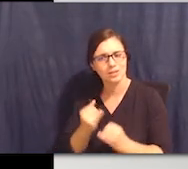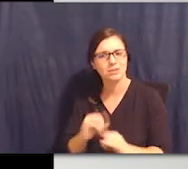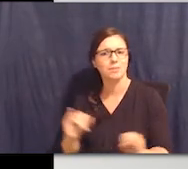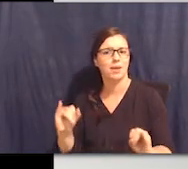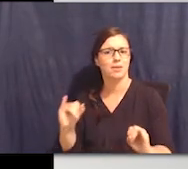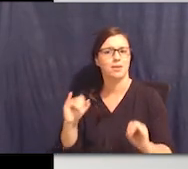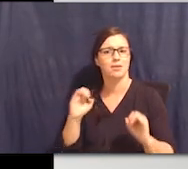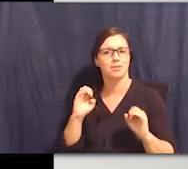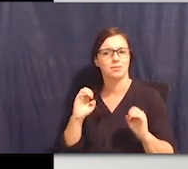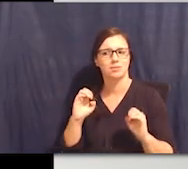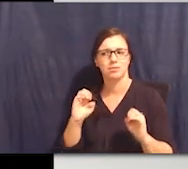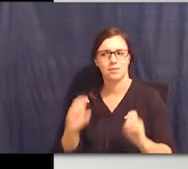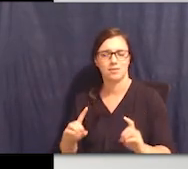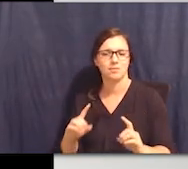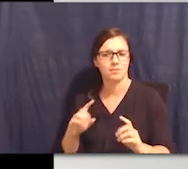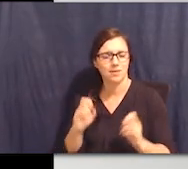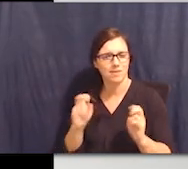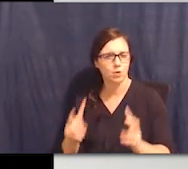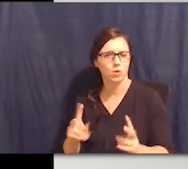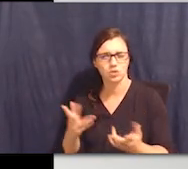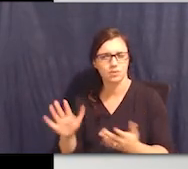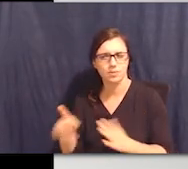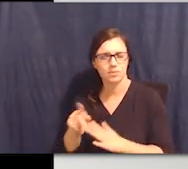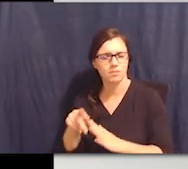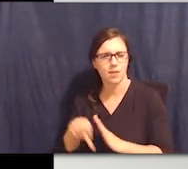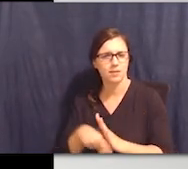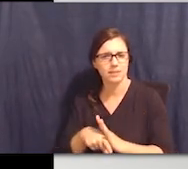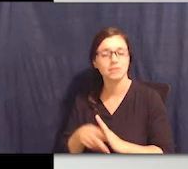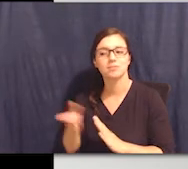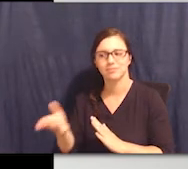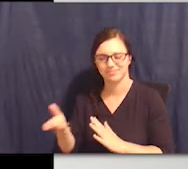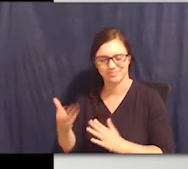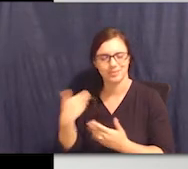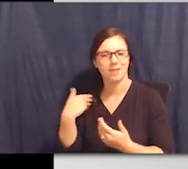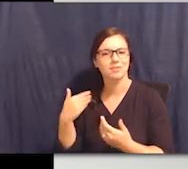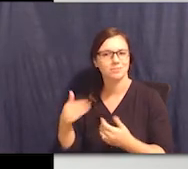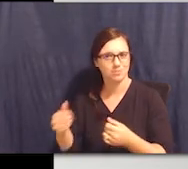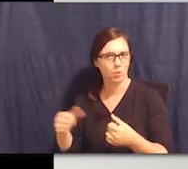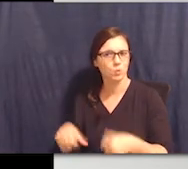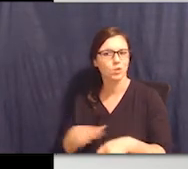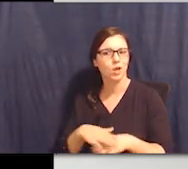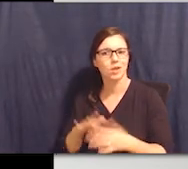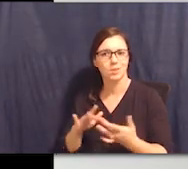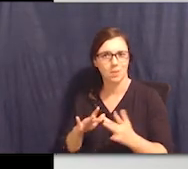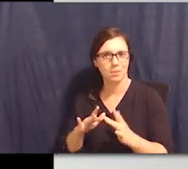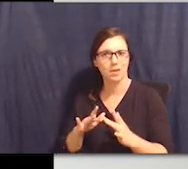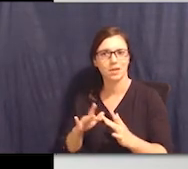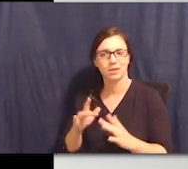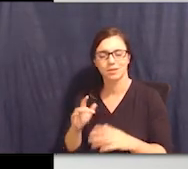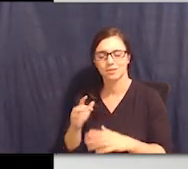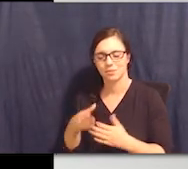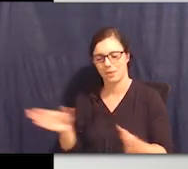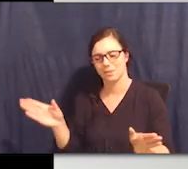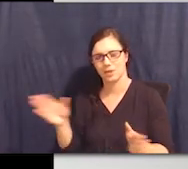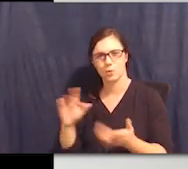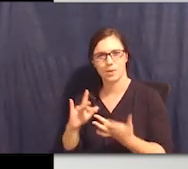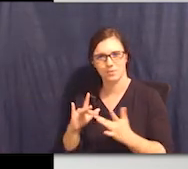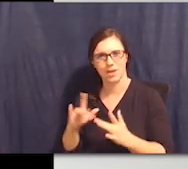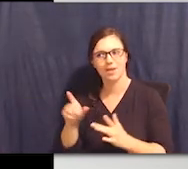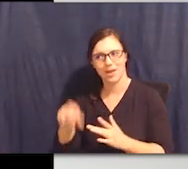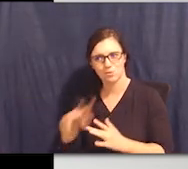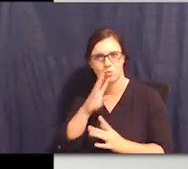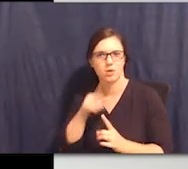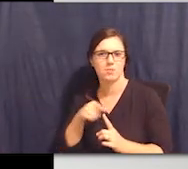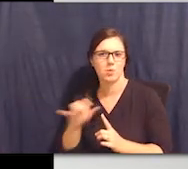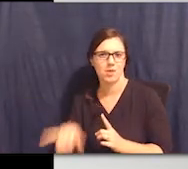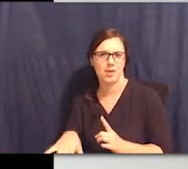educational evaluation. What's their policy about it? We got it. It's posted on the public website. They have to talk about it. And so